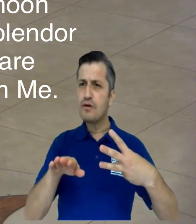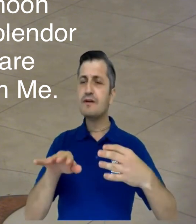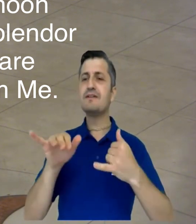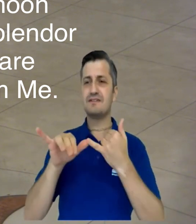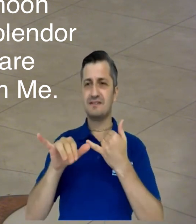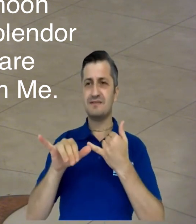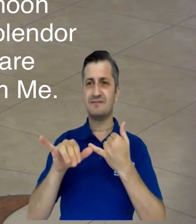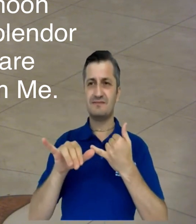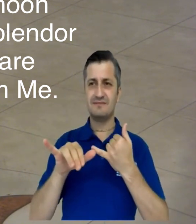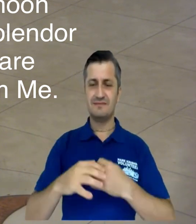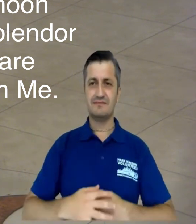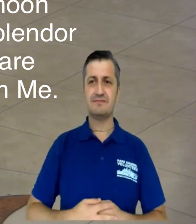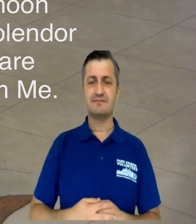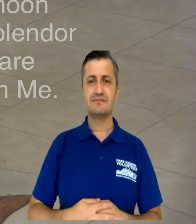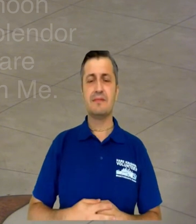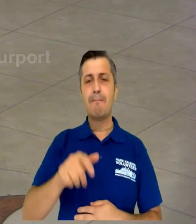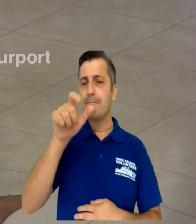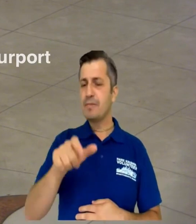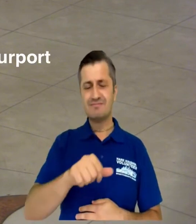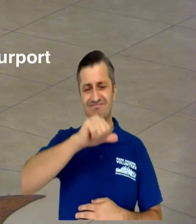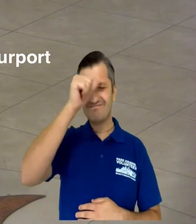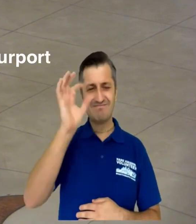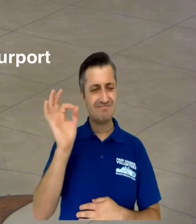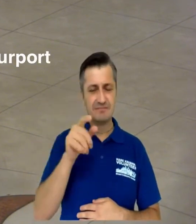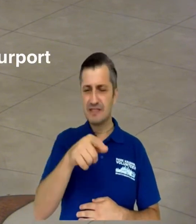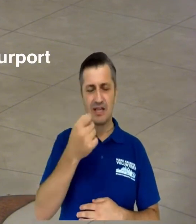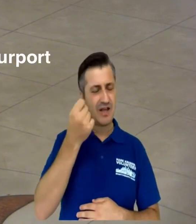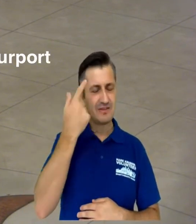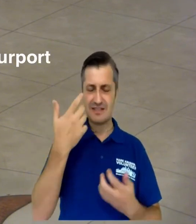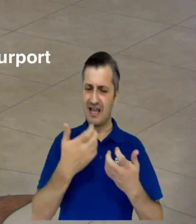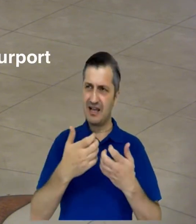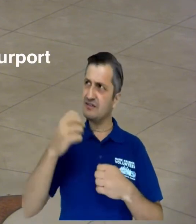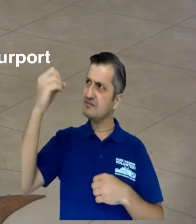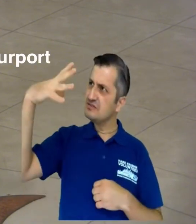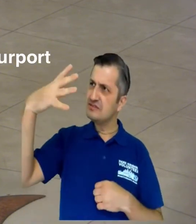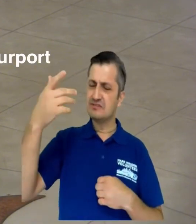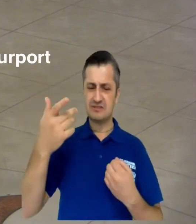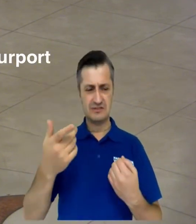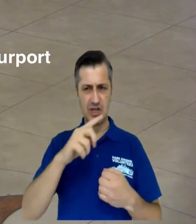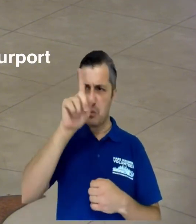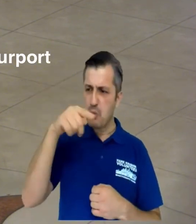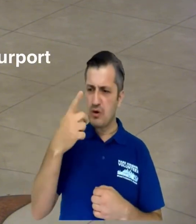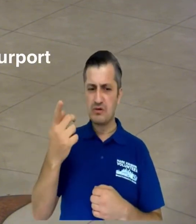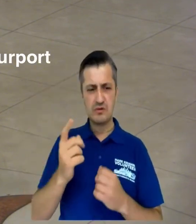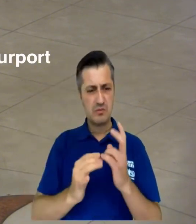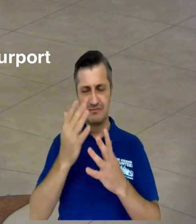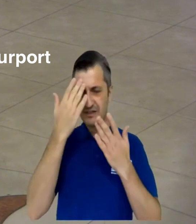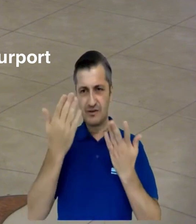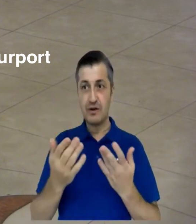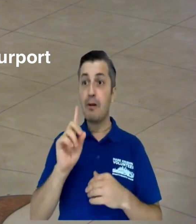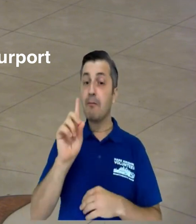The unintelligent cannot understand how things are taking place, but one can begin to be established in knowledge